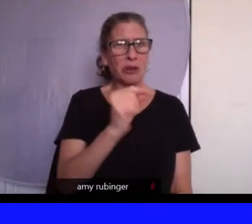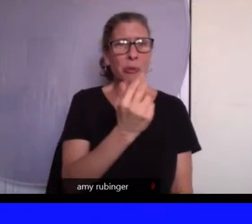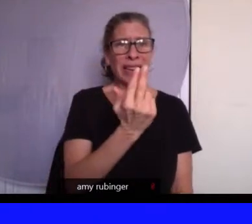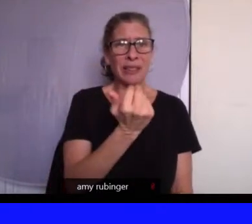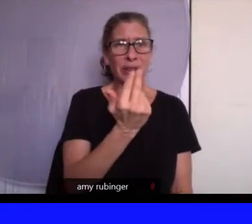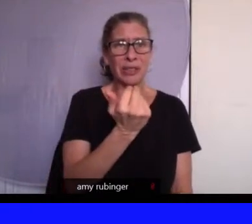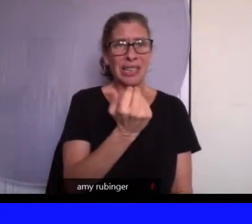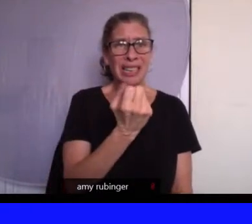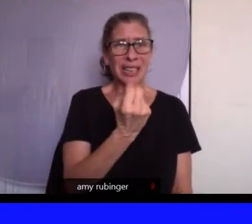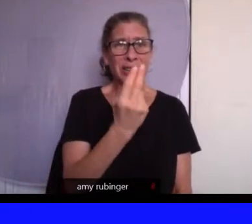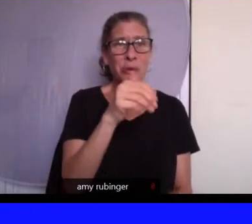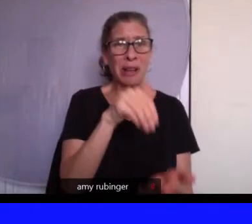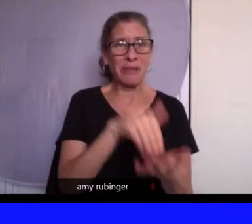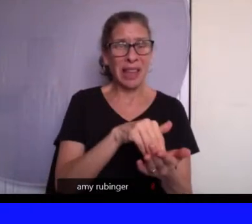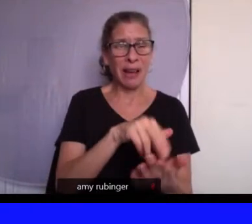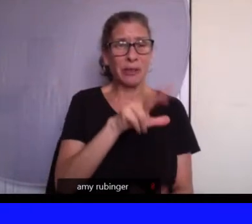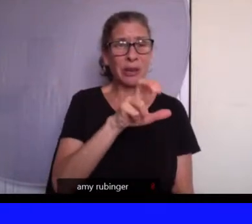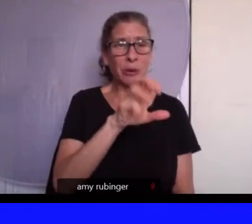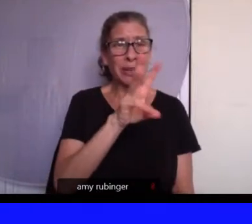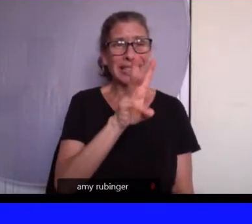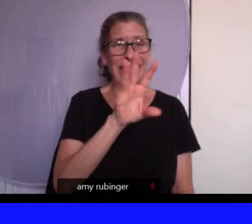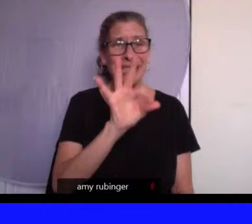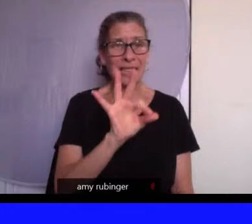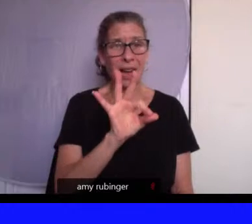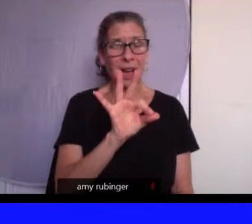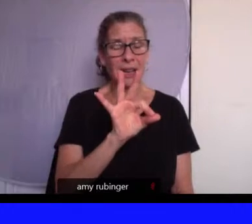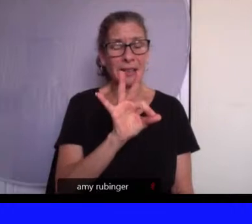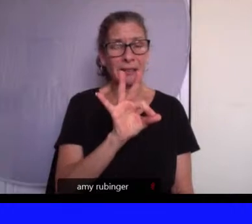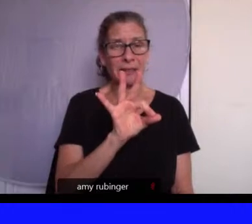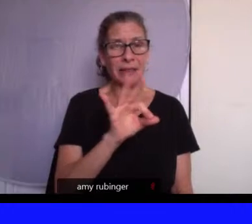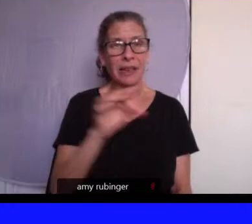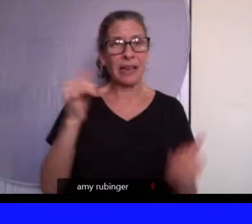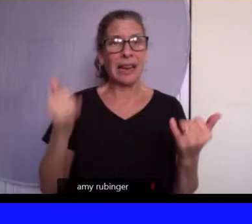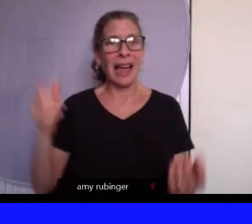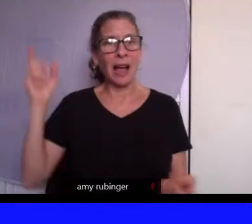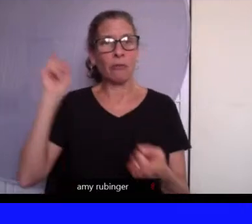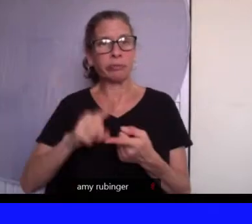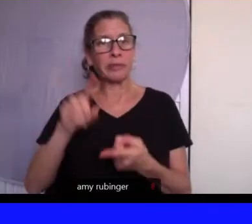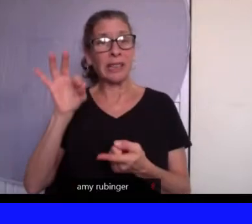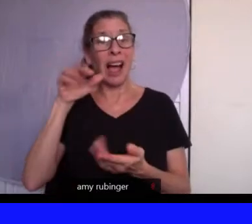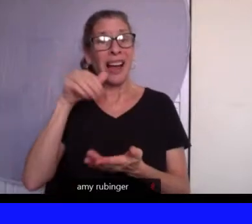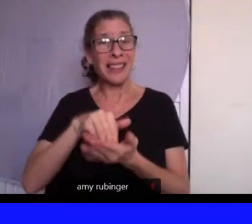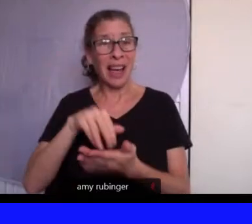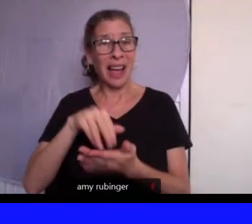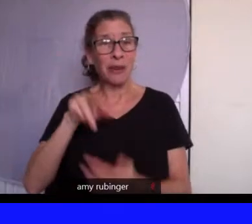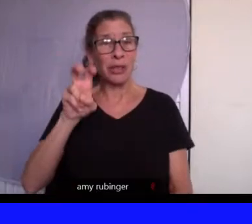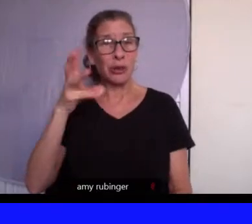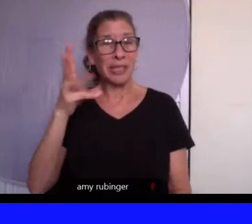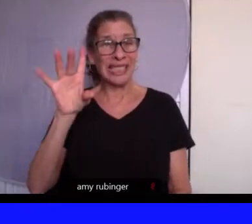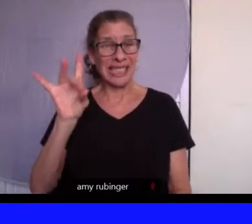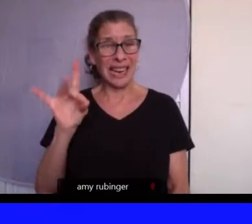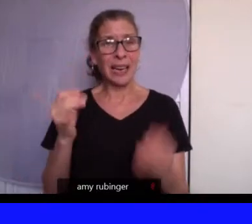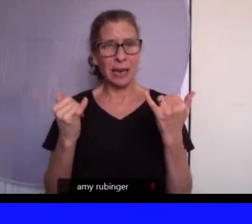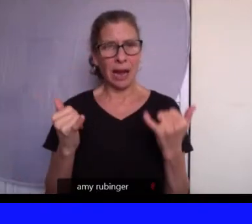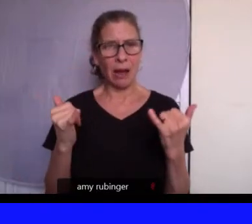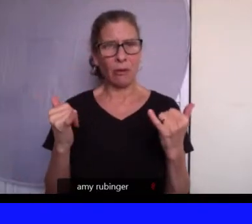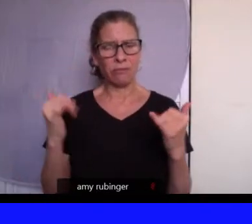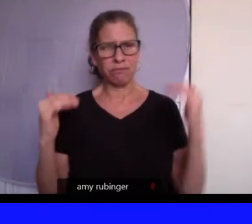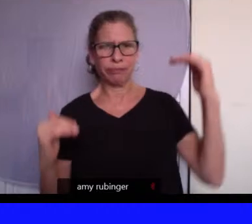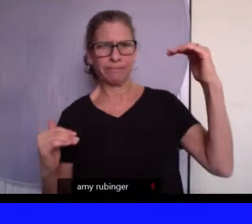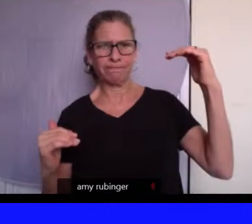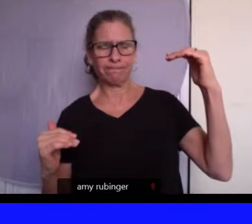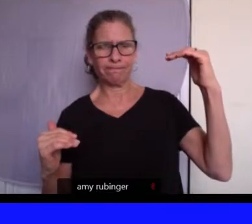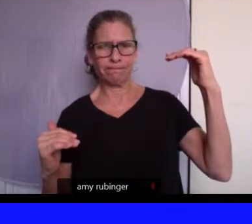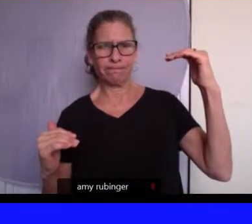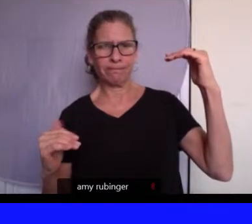who have more ability to sort of transfer to different coverage and so on. But just wondering if that's had an impact and